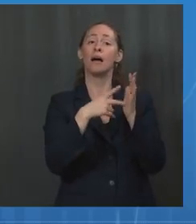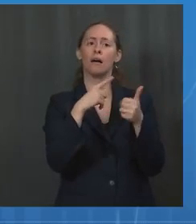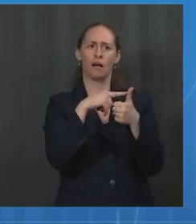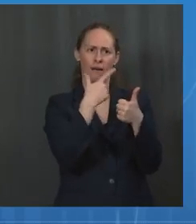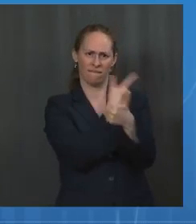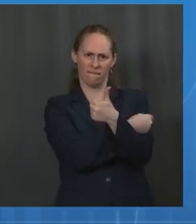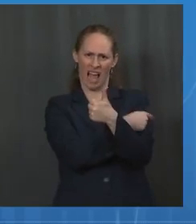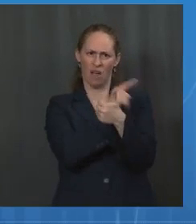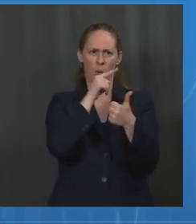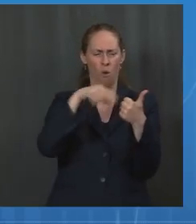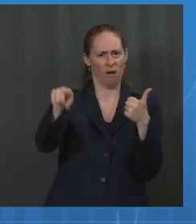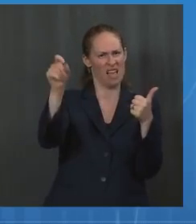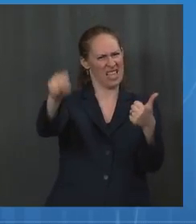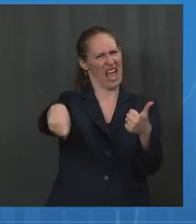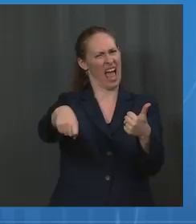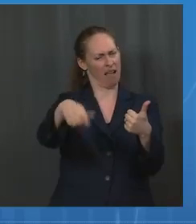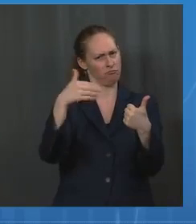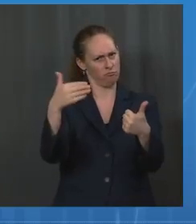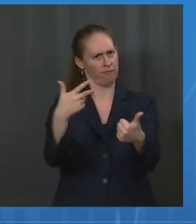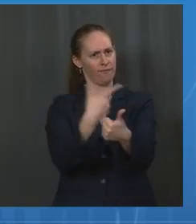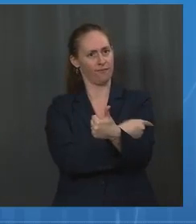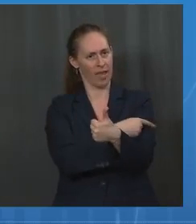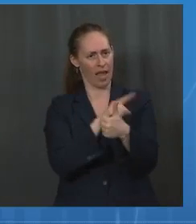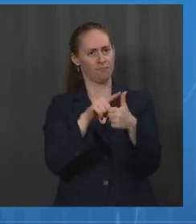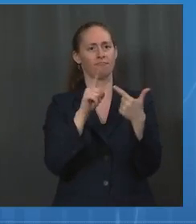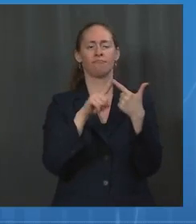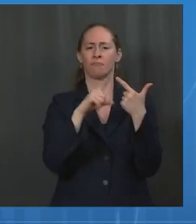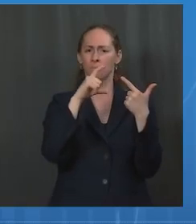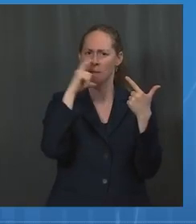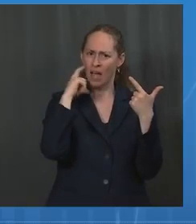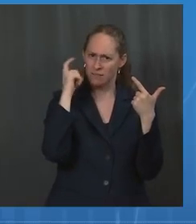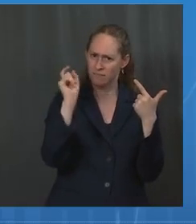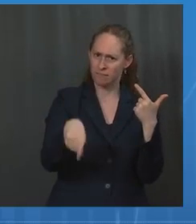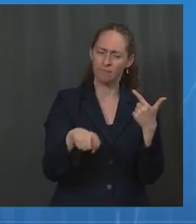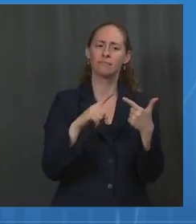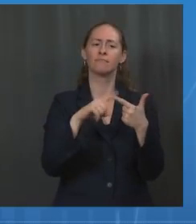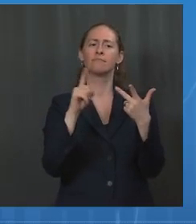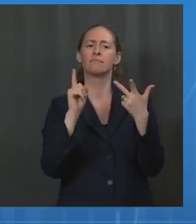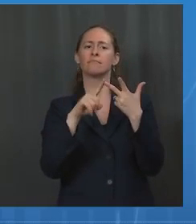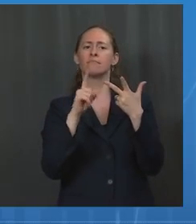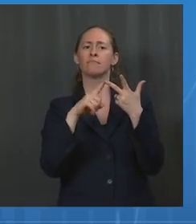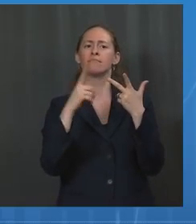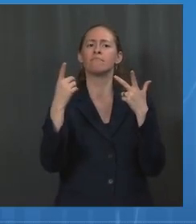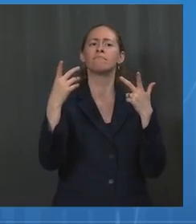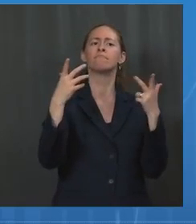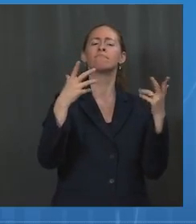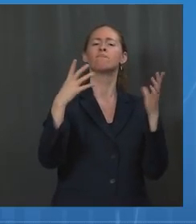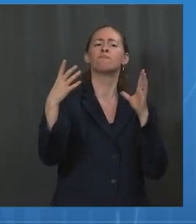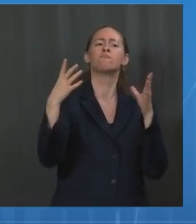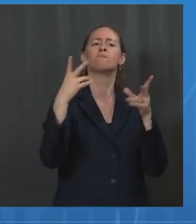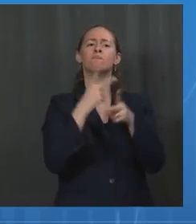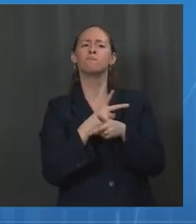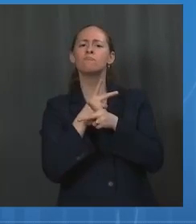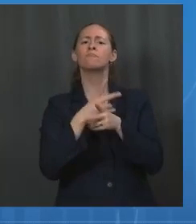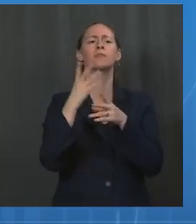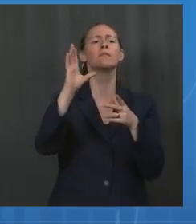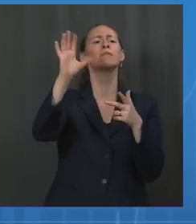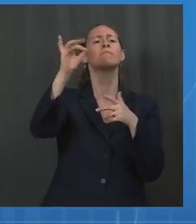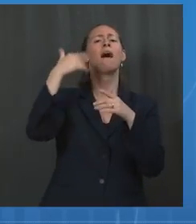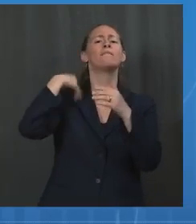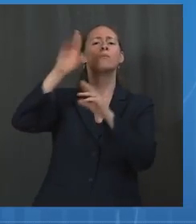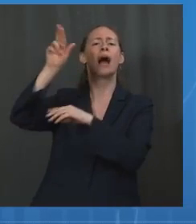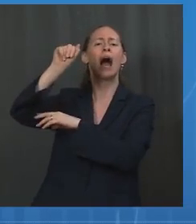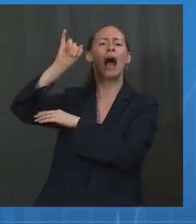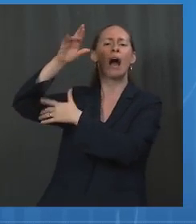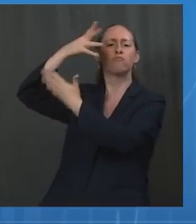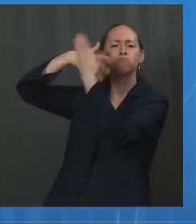for vaccination, not only masking, cohorting, ventilation strategies,